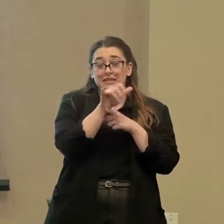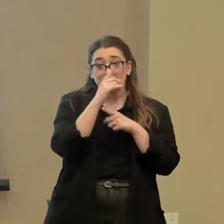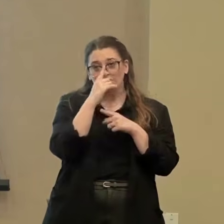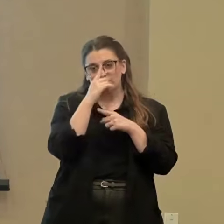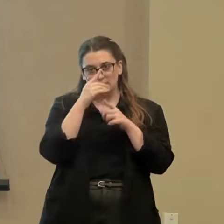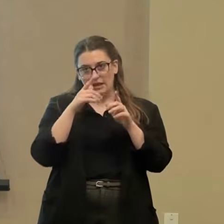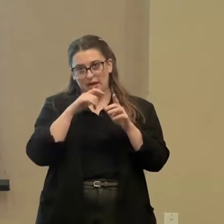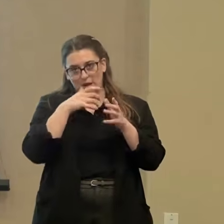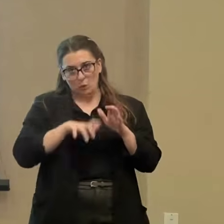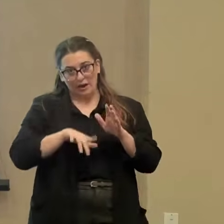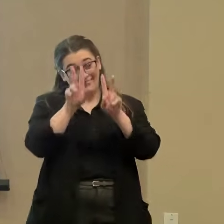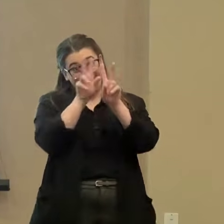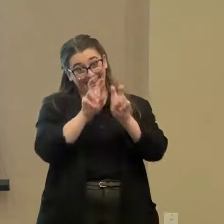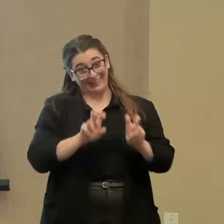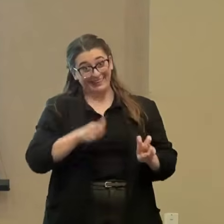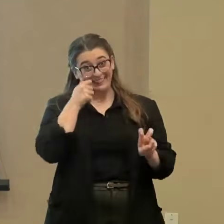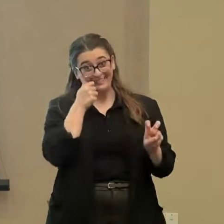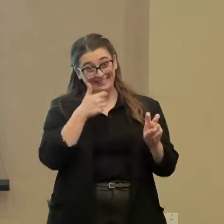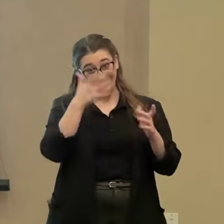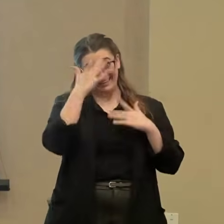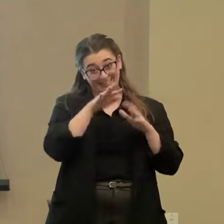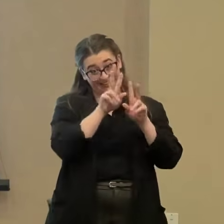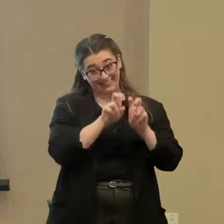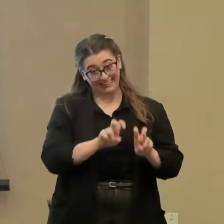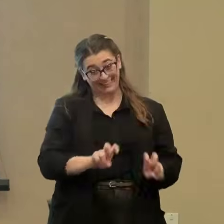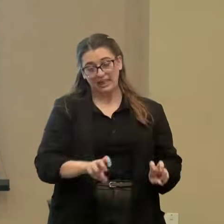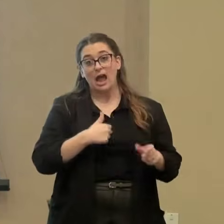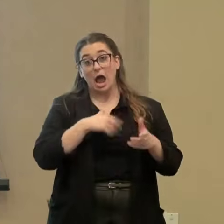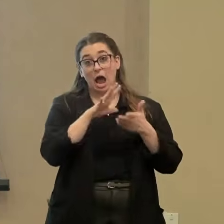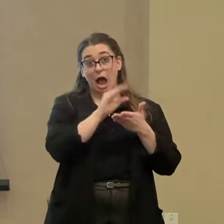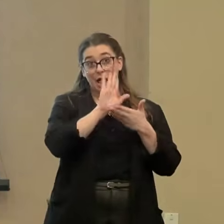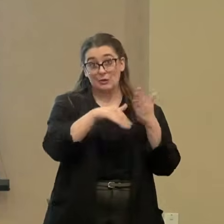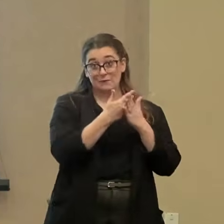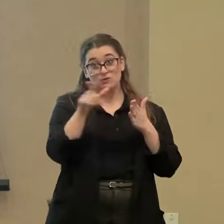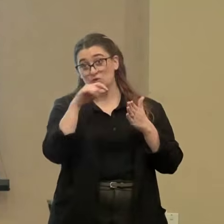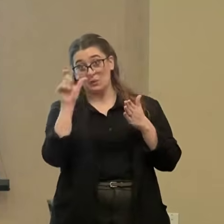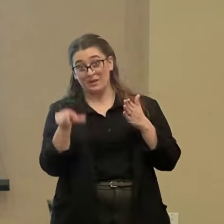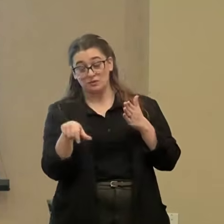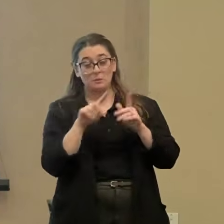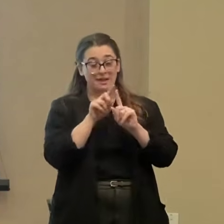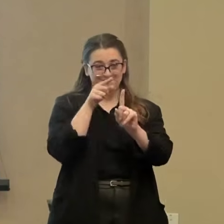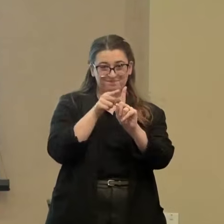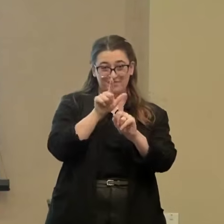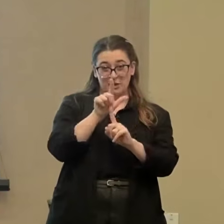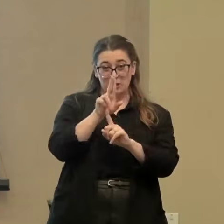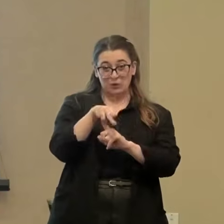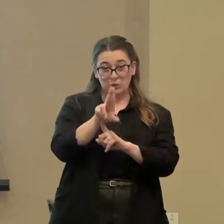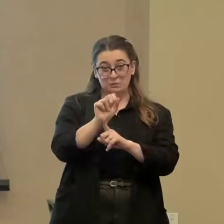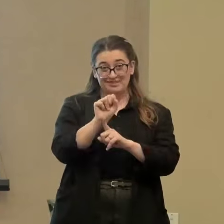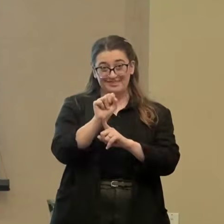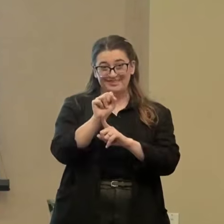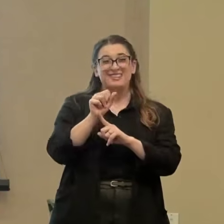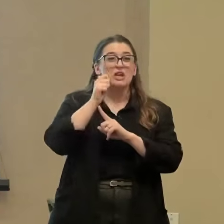dermatopathology of it all, I had to learn that so you don't have to. But Lupus is really a dermal